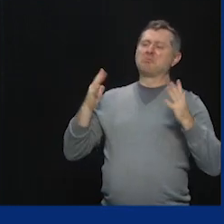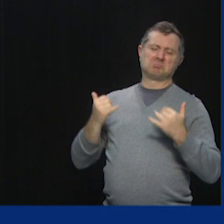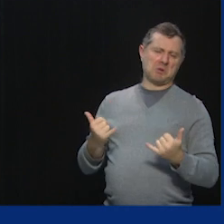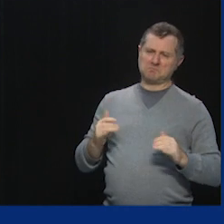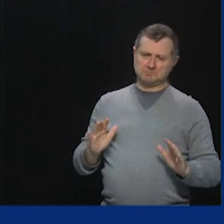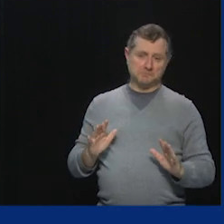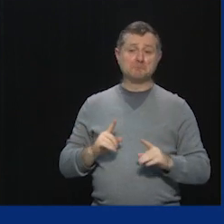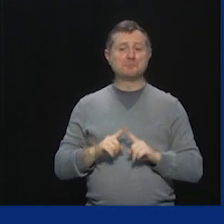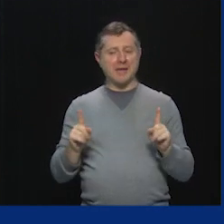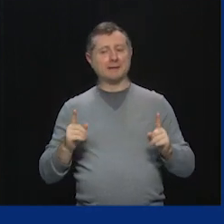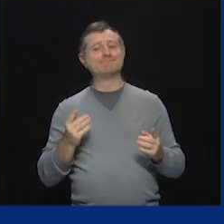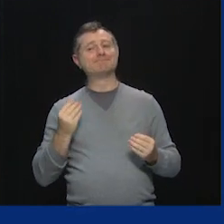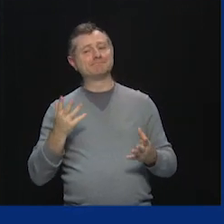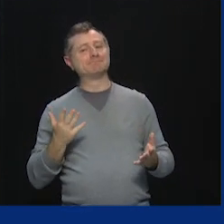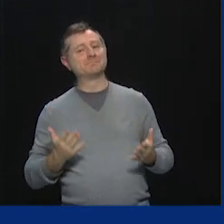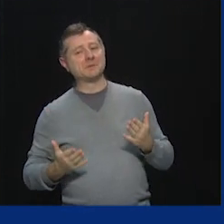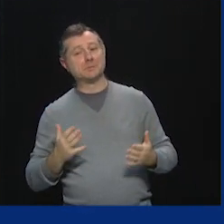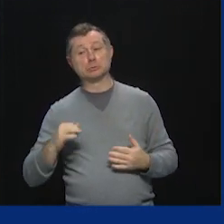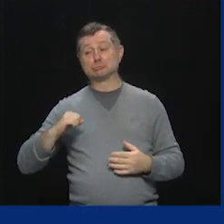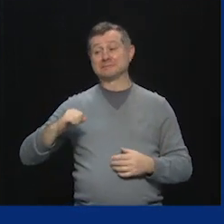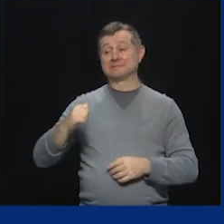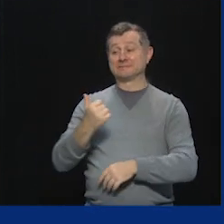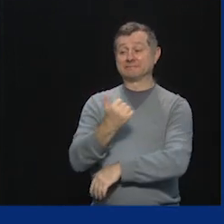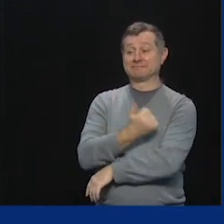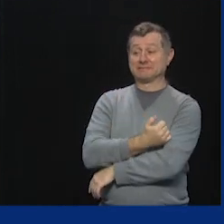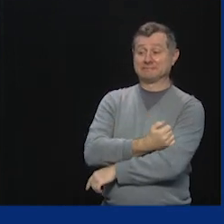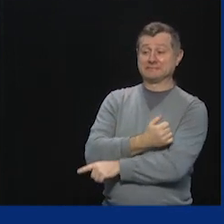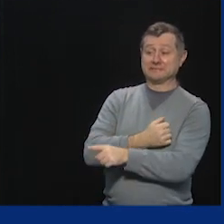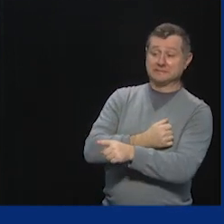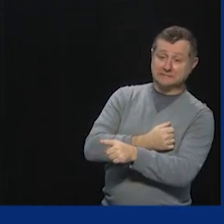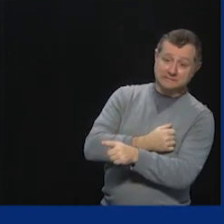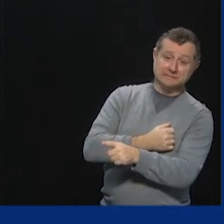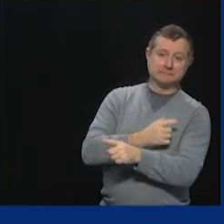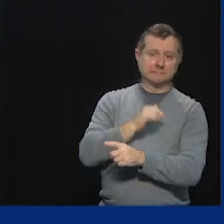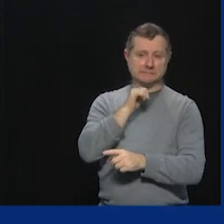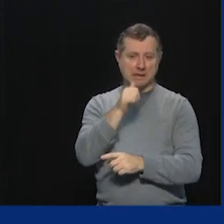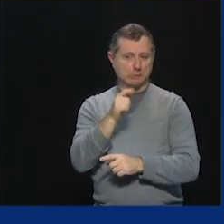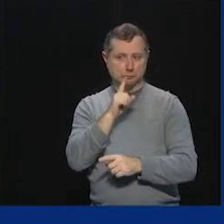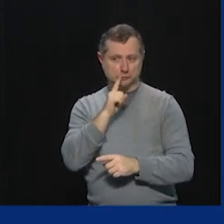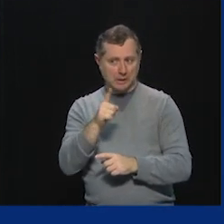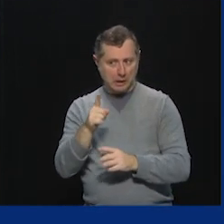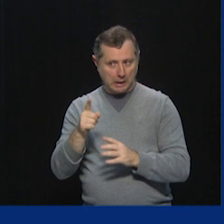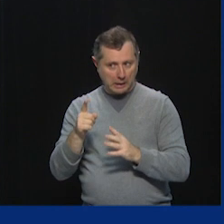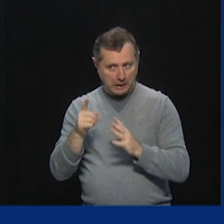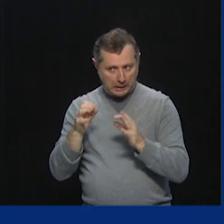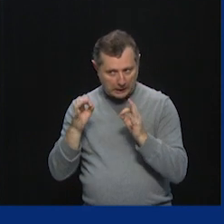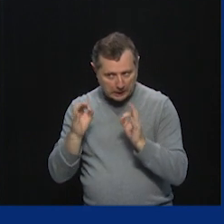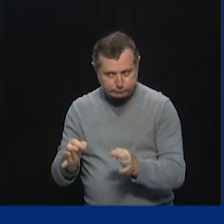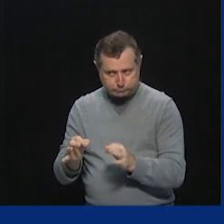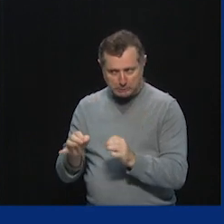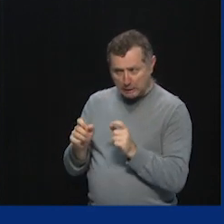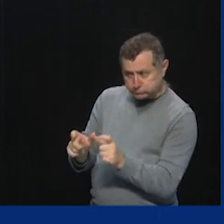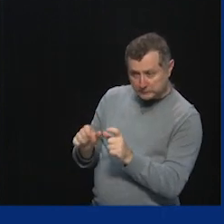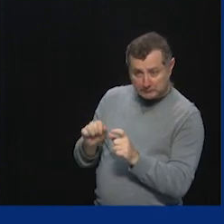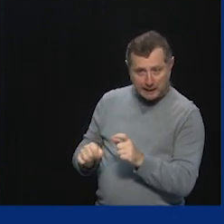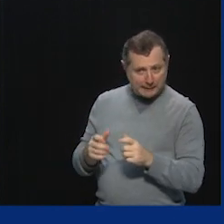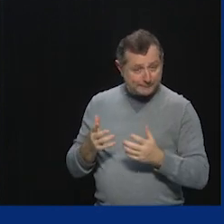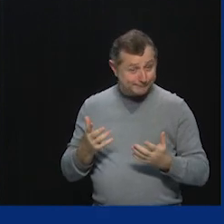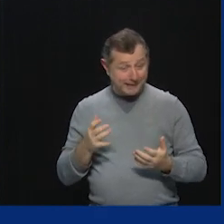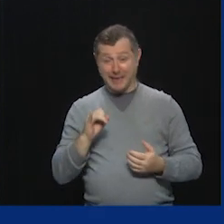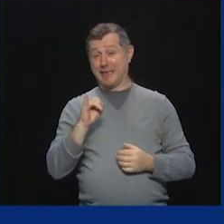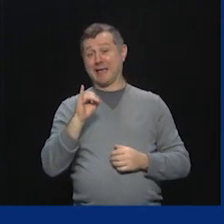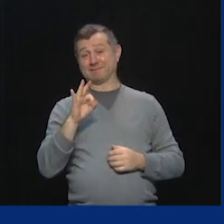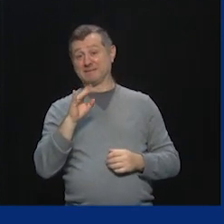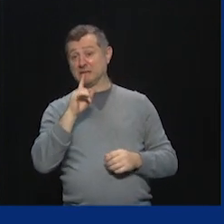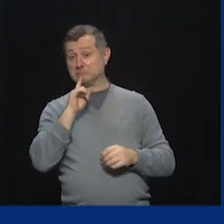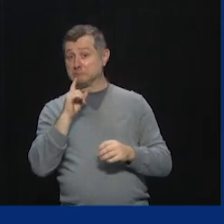not been established. But if that's the case, it could be problematic. And I want you to know we're on top of that as well,